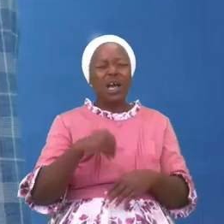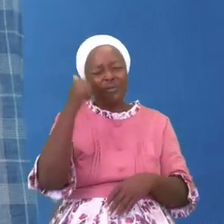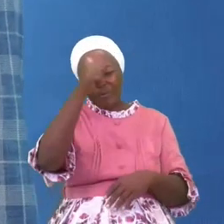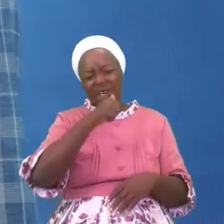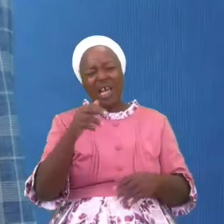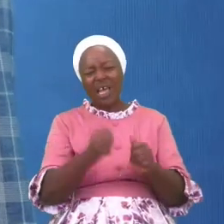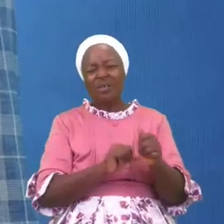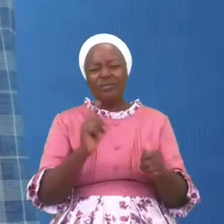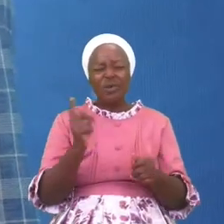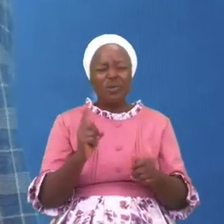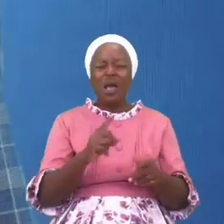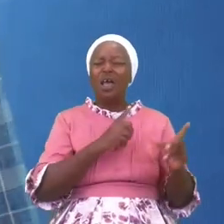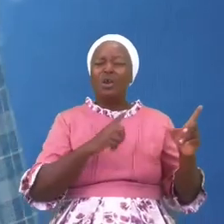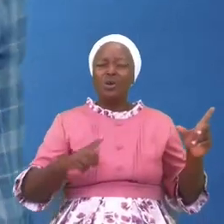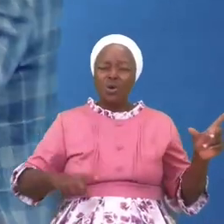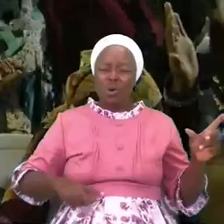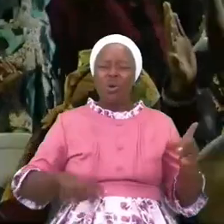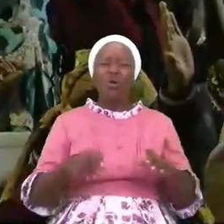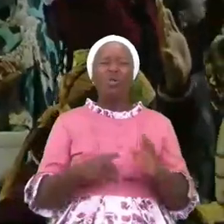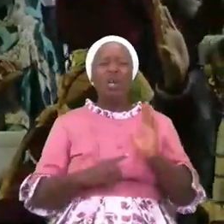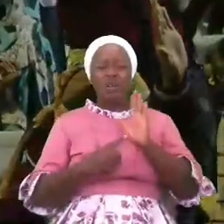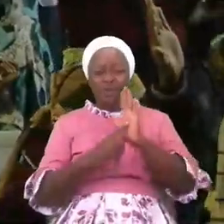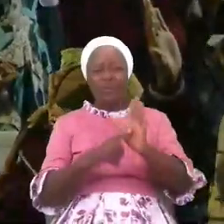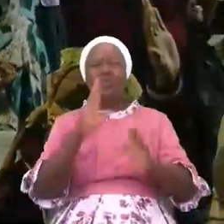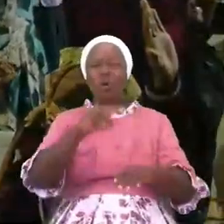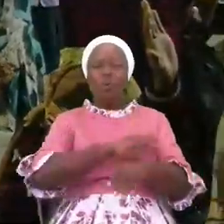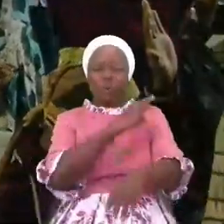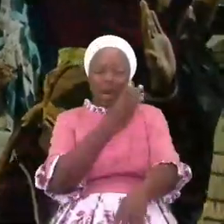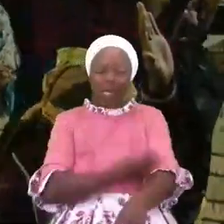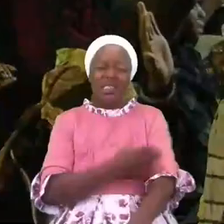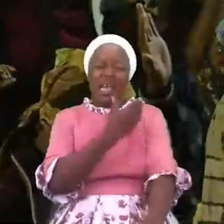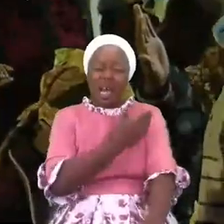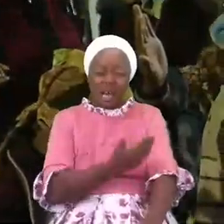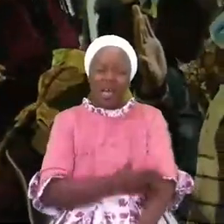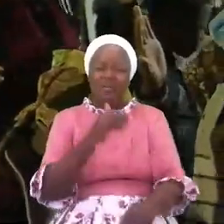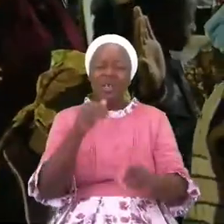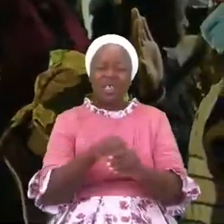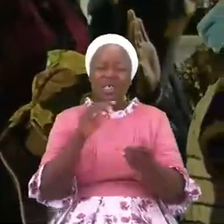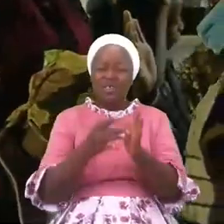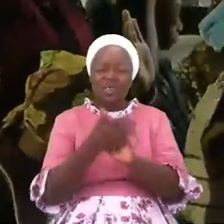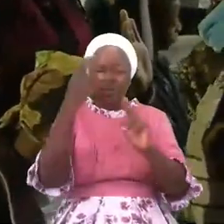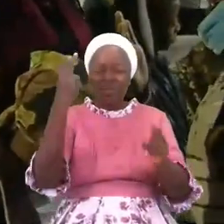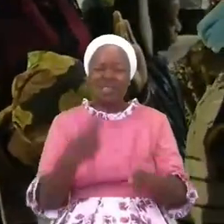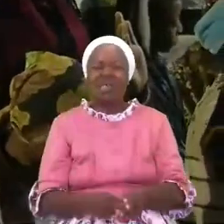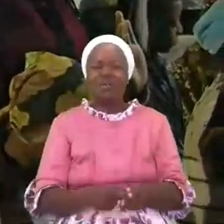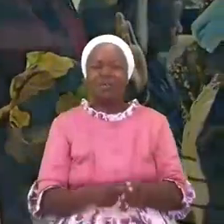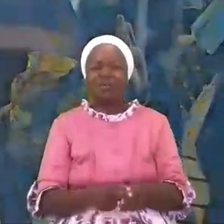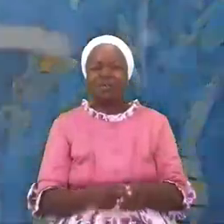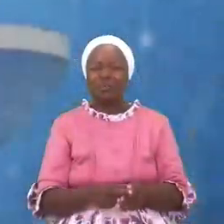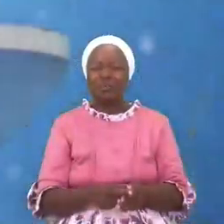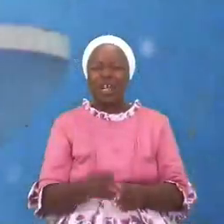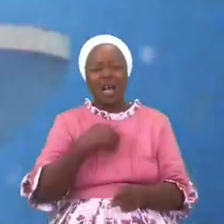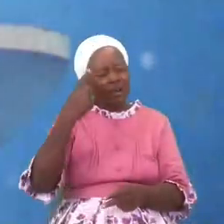your mighty arm in Jesus' name. And for those of us who are here on